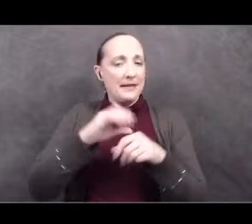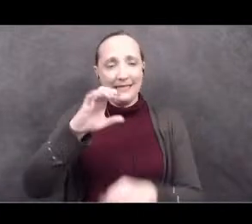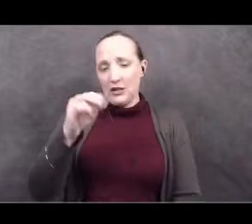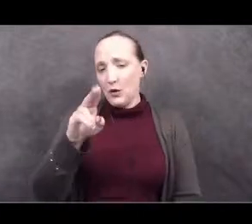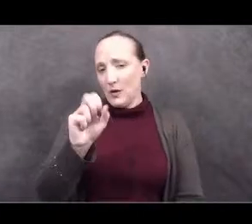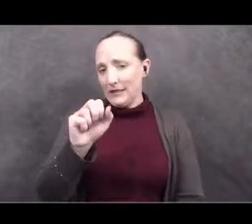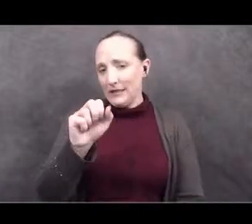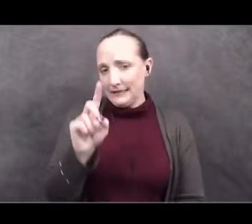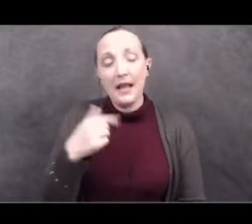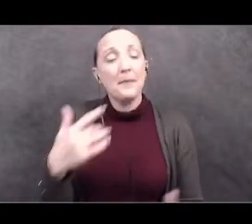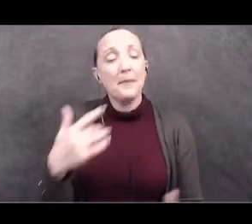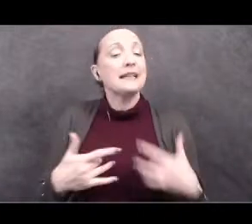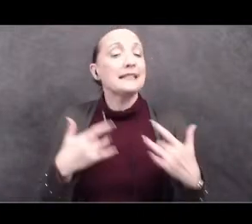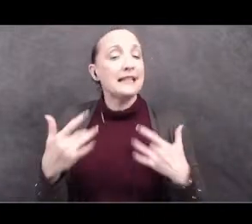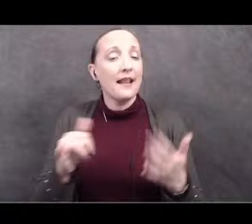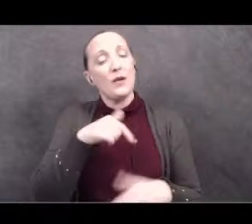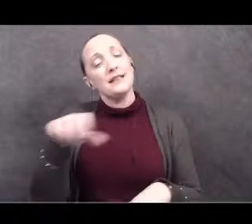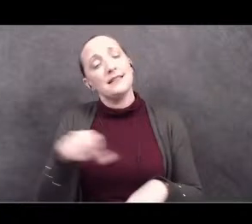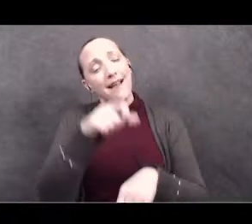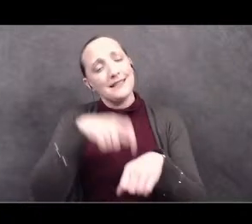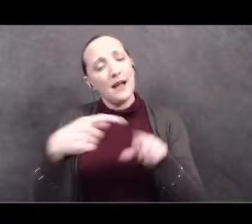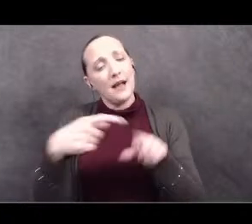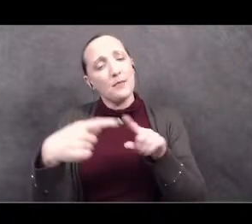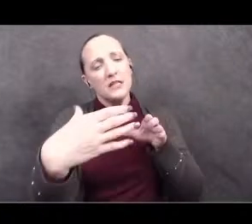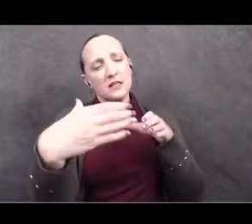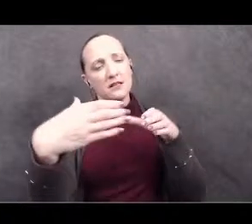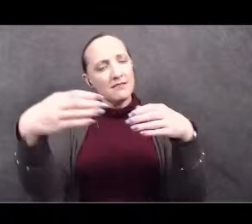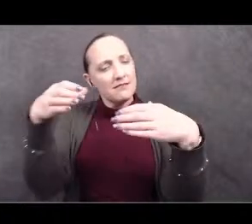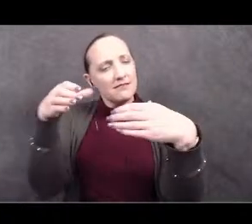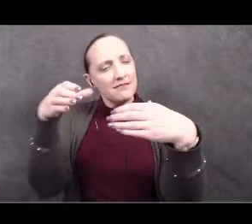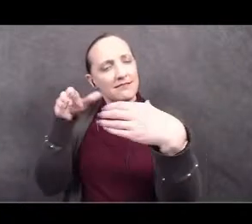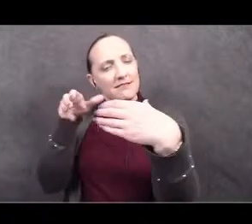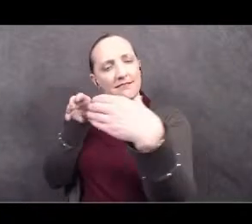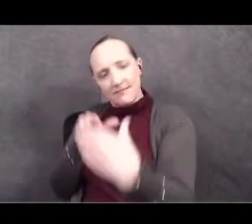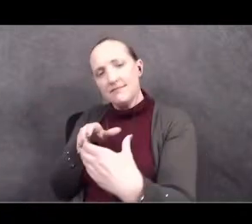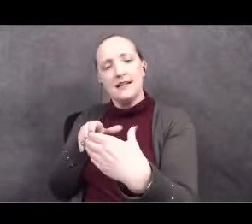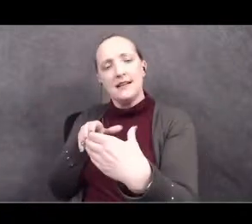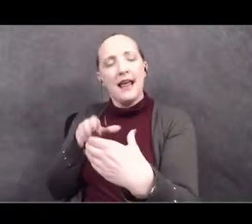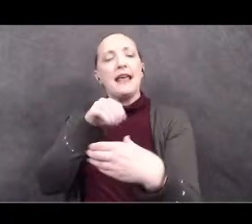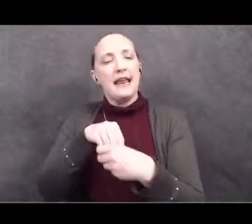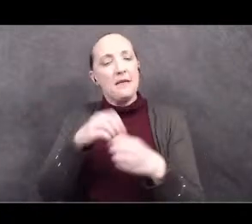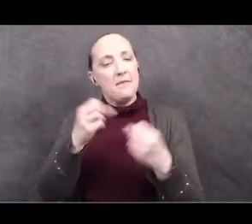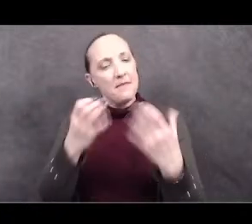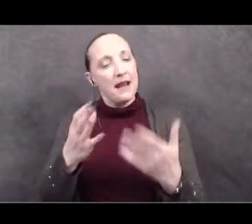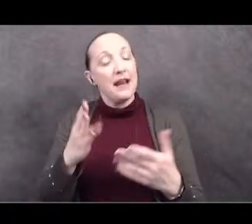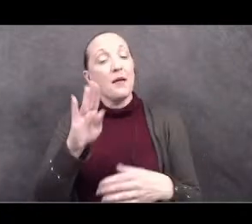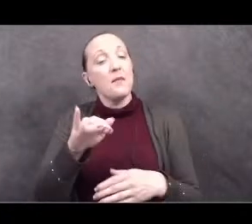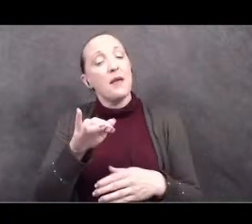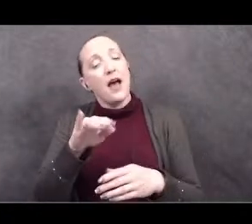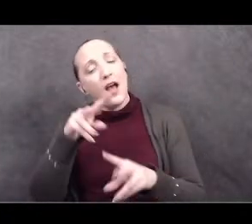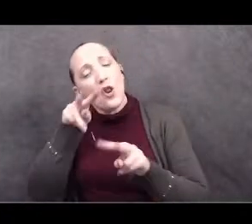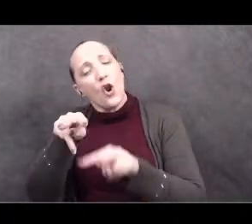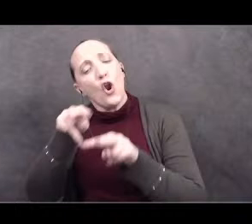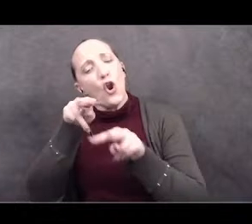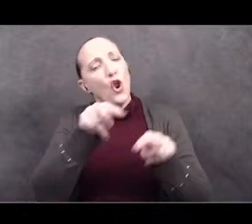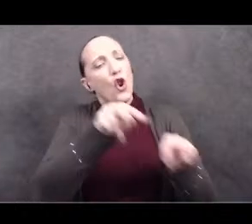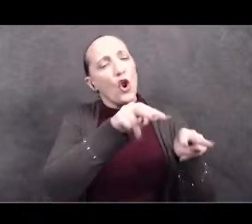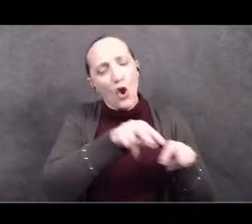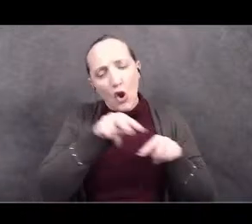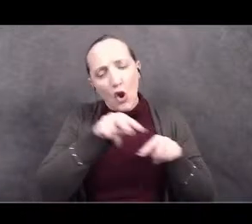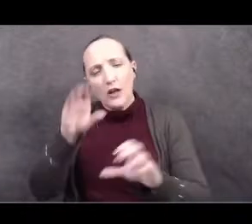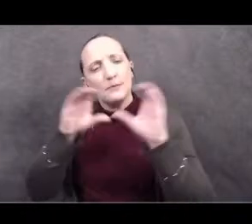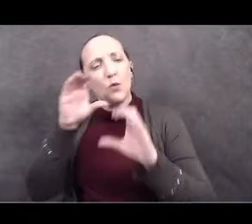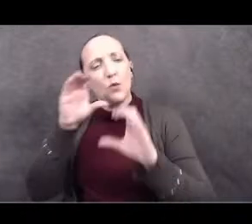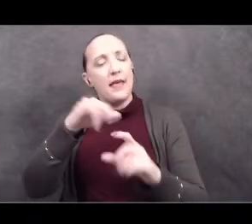taking the time to turn these Notions and behaviors around in many by exploring positives it will also have a positive impact on our